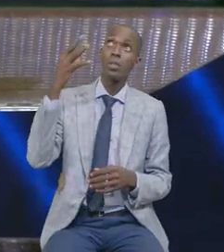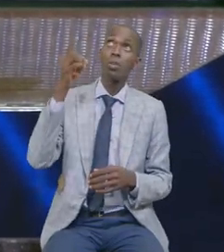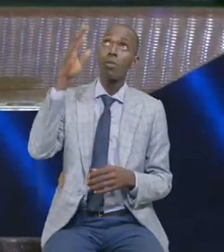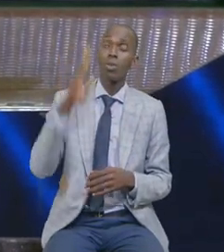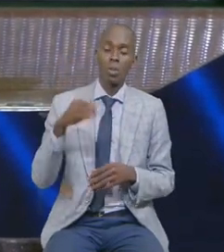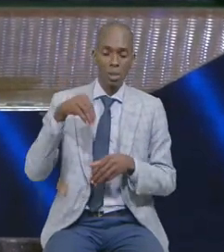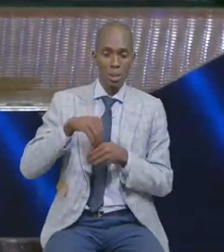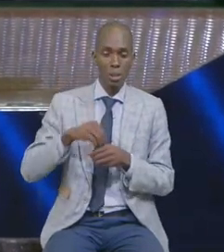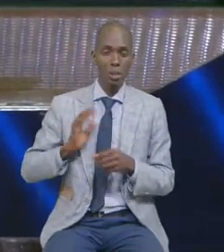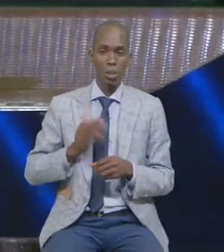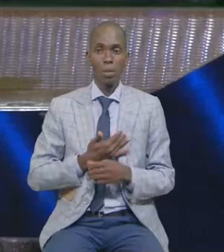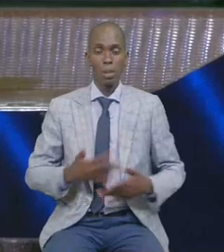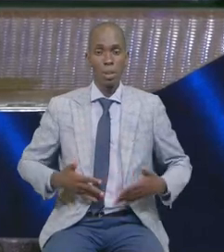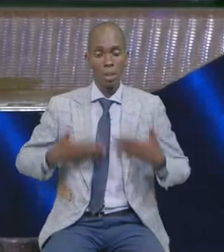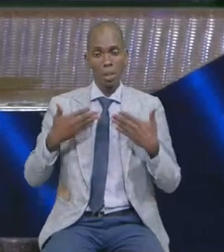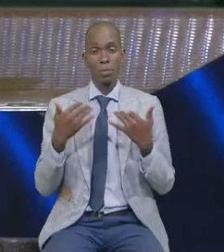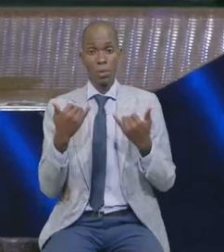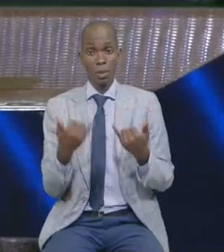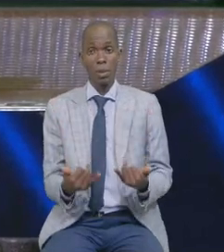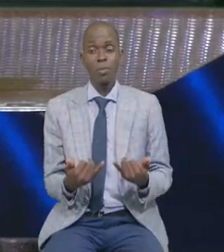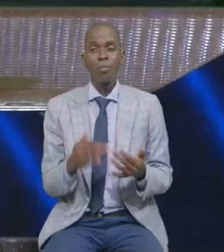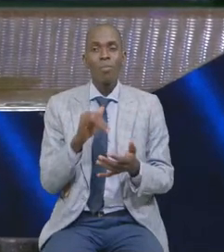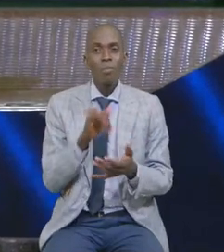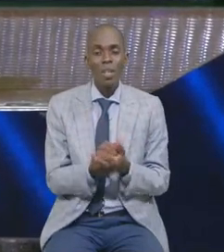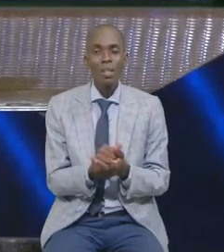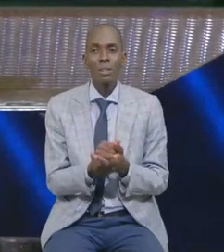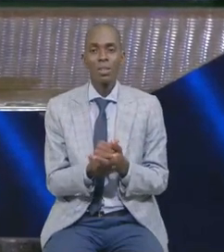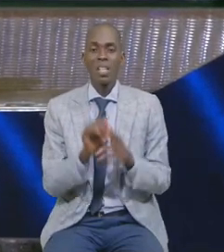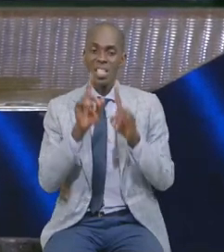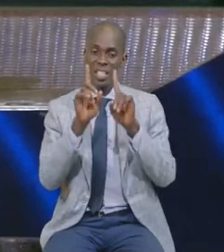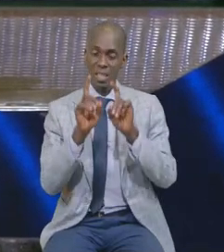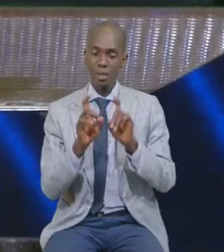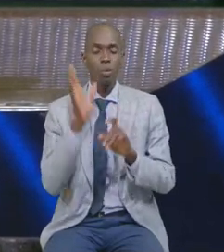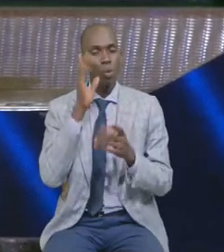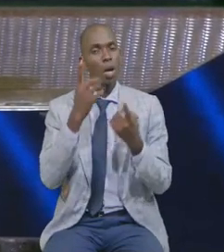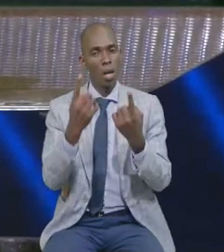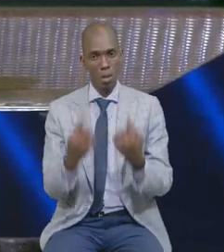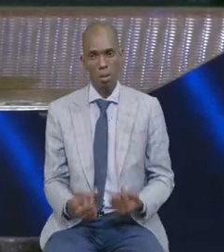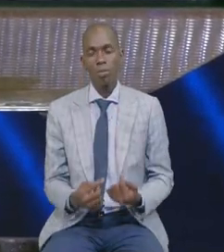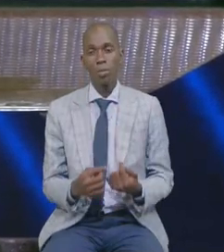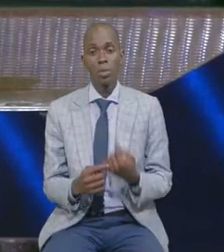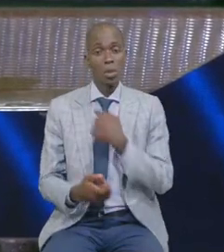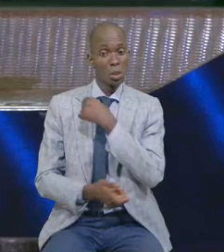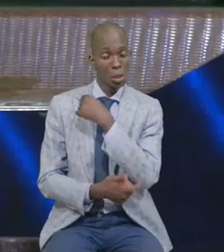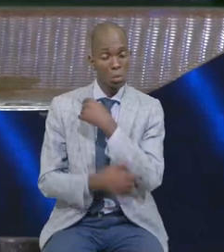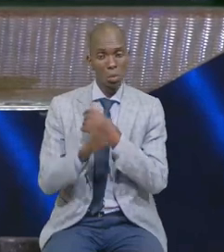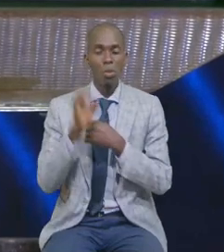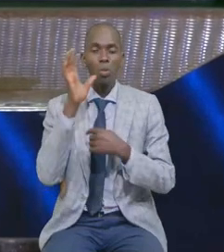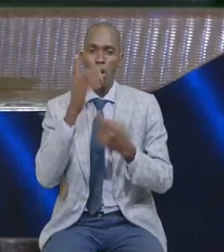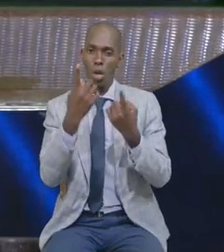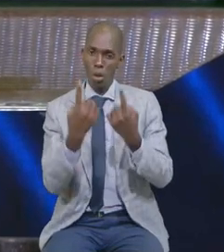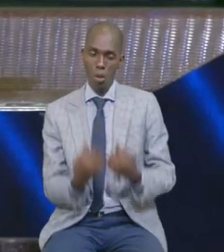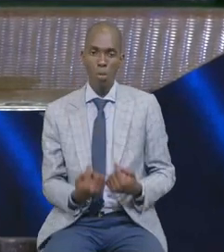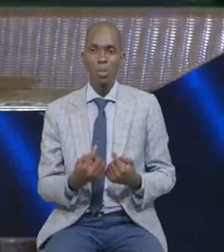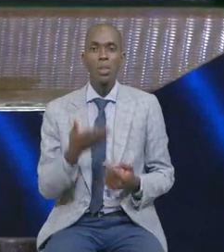bringing righteousness into our lives, that tests will come. Trials will come, temptations will come, there'll